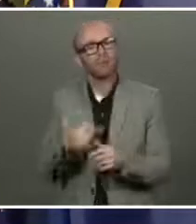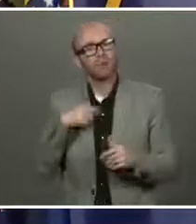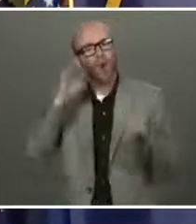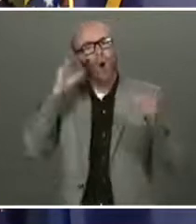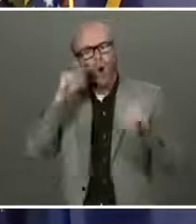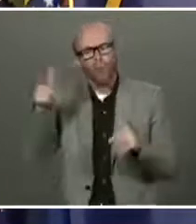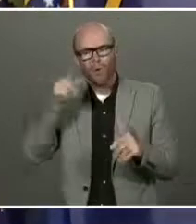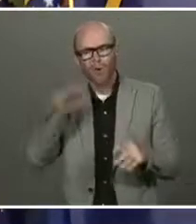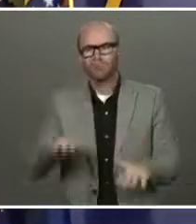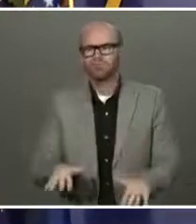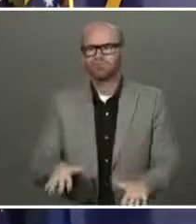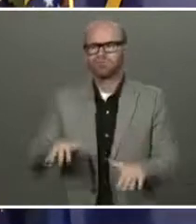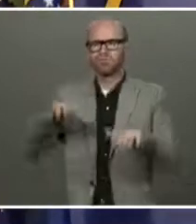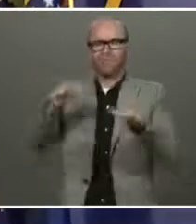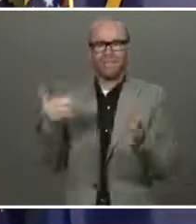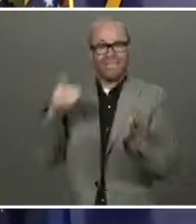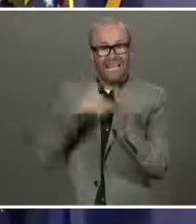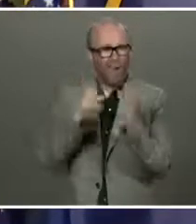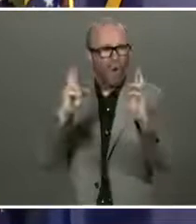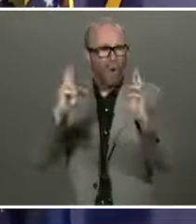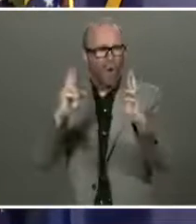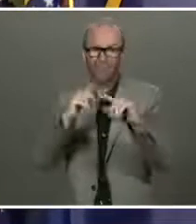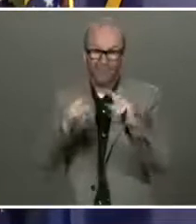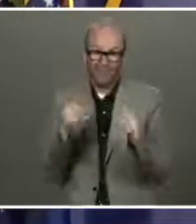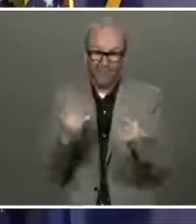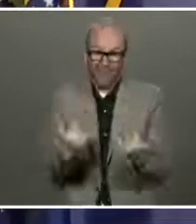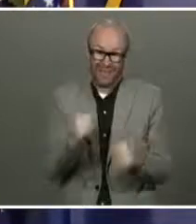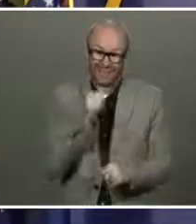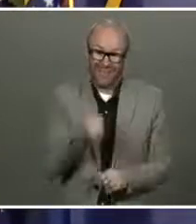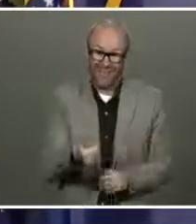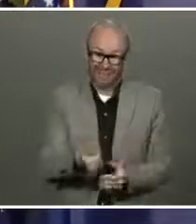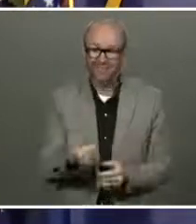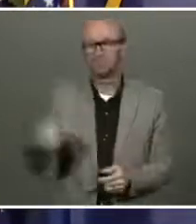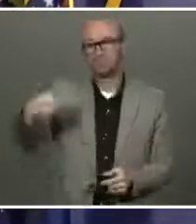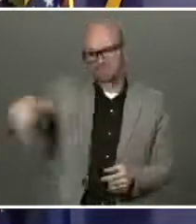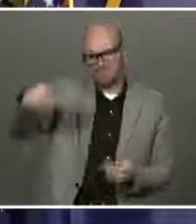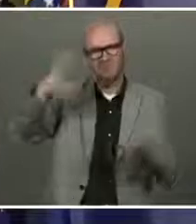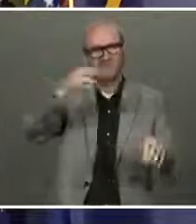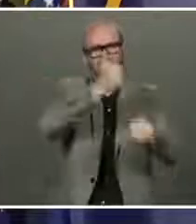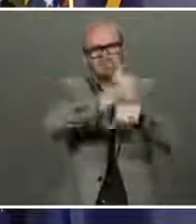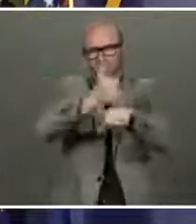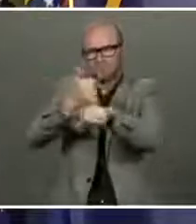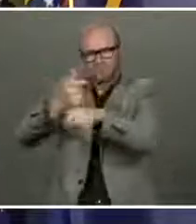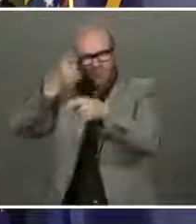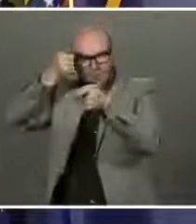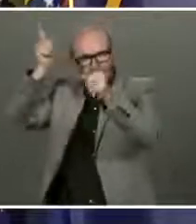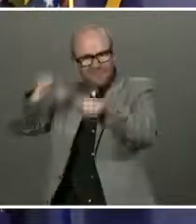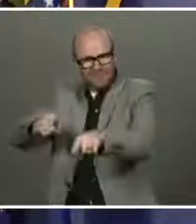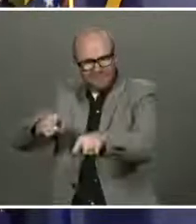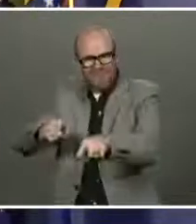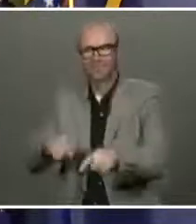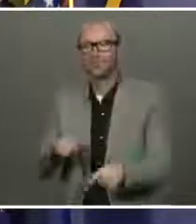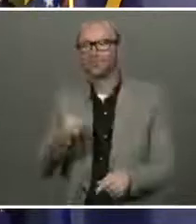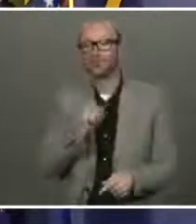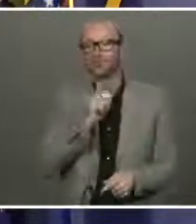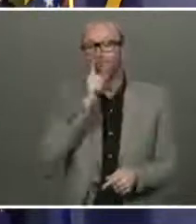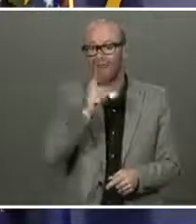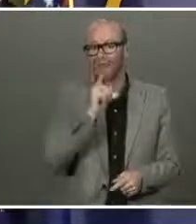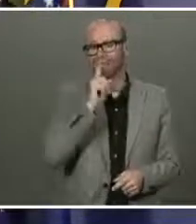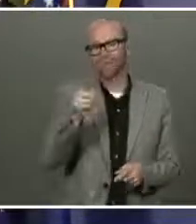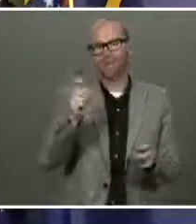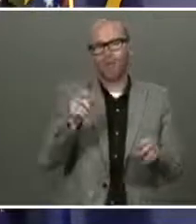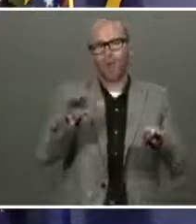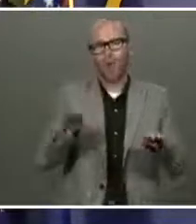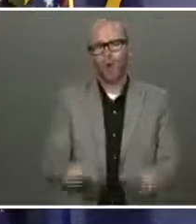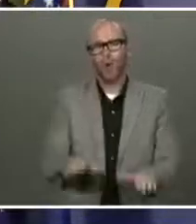someday, but it is not right now. And so we have these agreements in place. We know the reality is that the lower basin